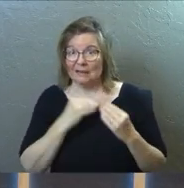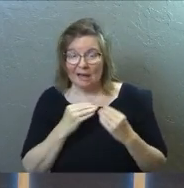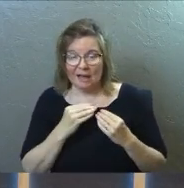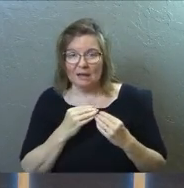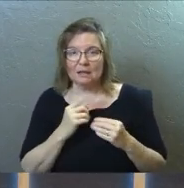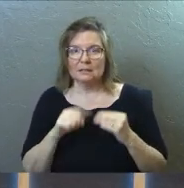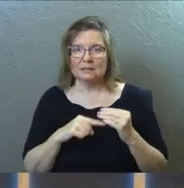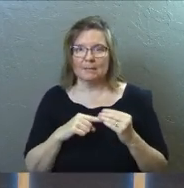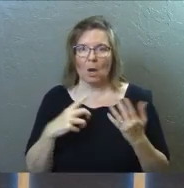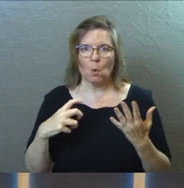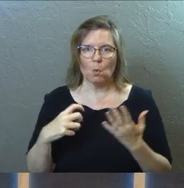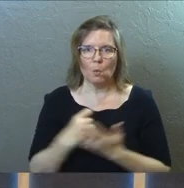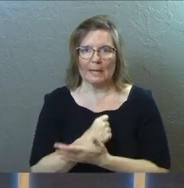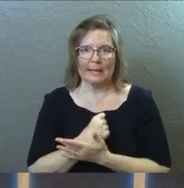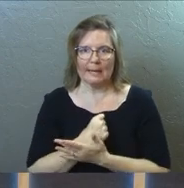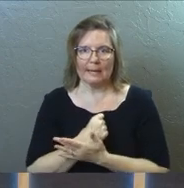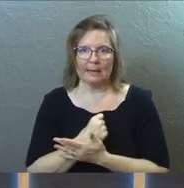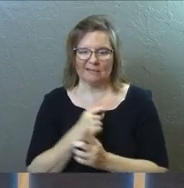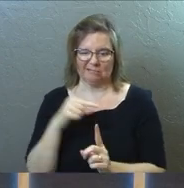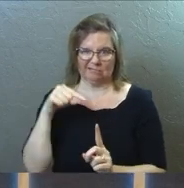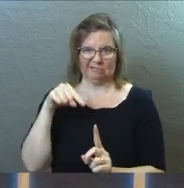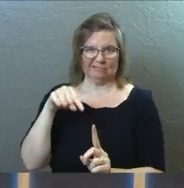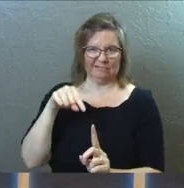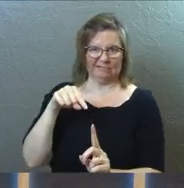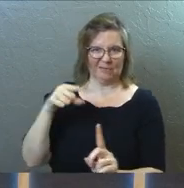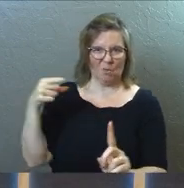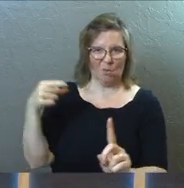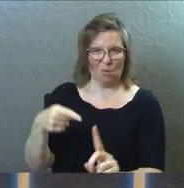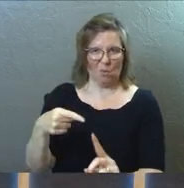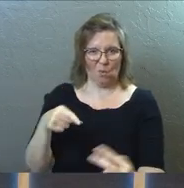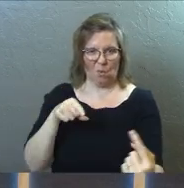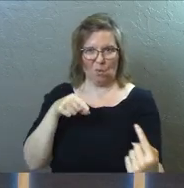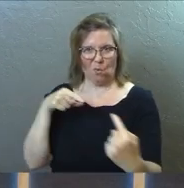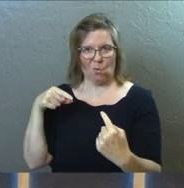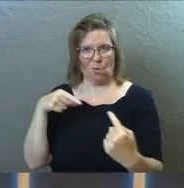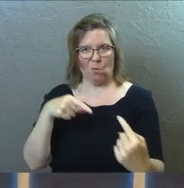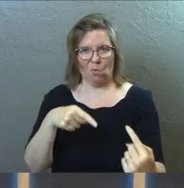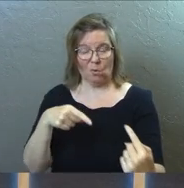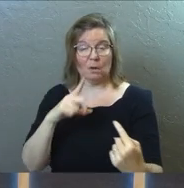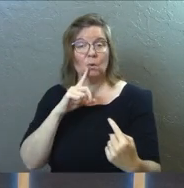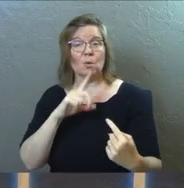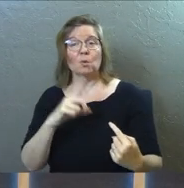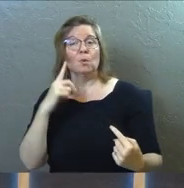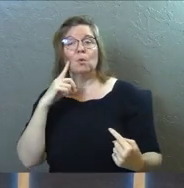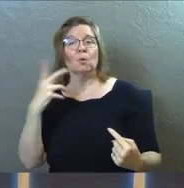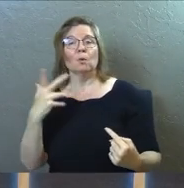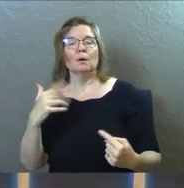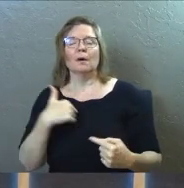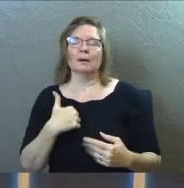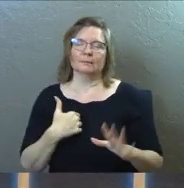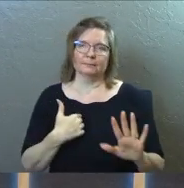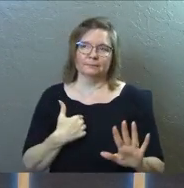It's about winning, right? What this really goes back to,